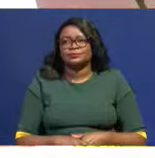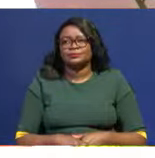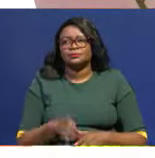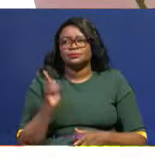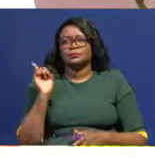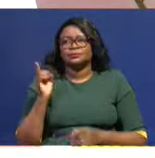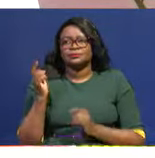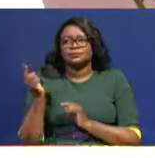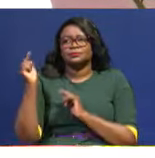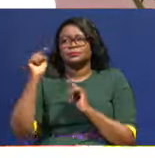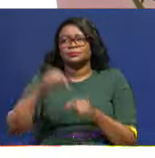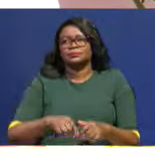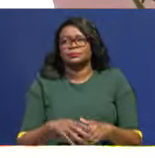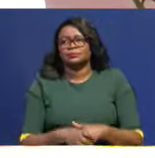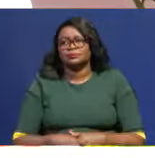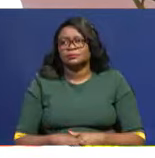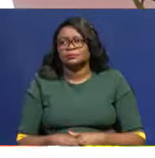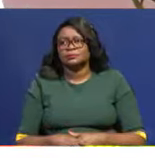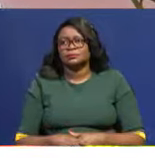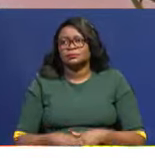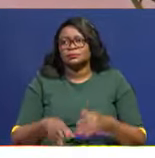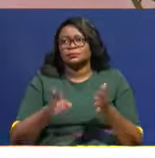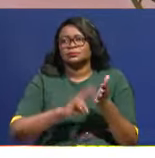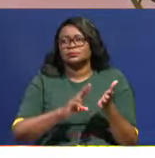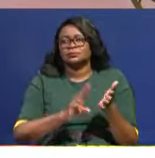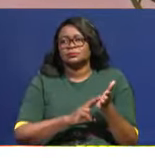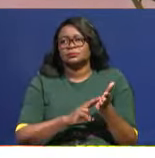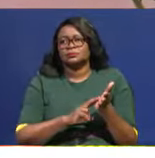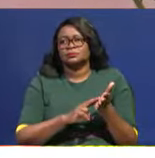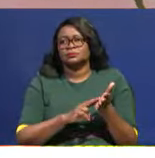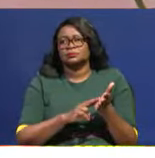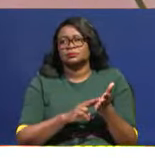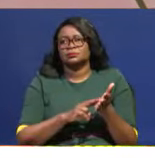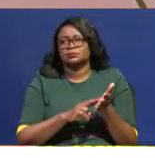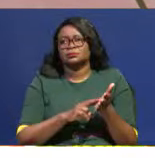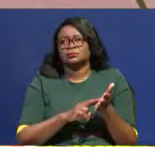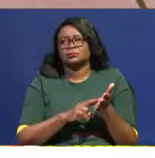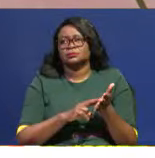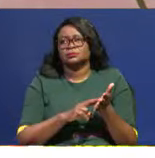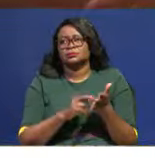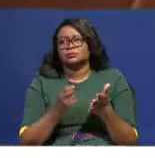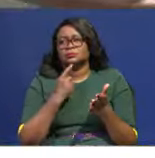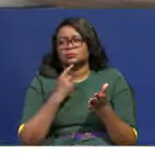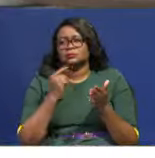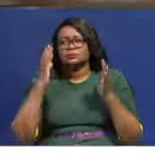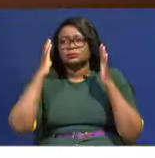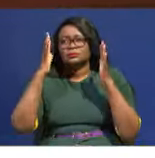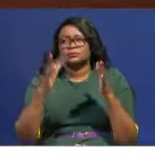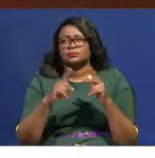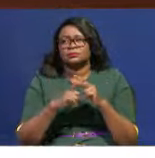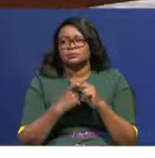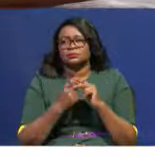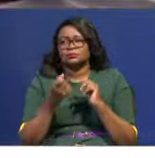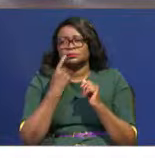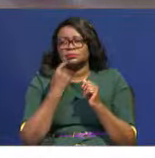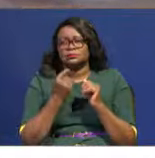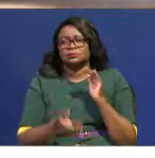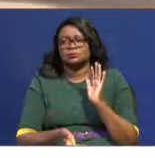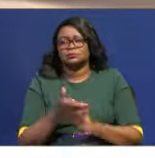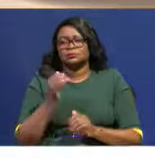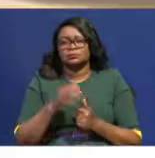They come here, we register them. Those who need medical attention, we start the treatment